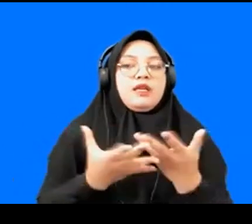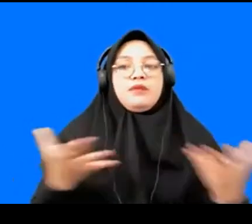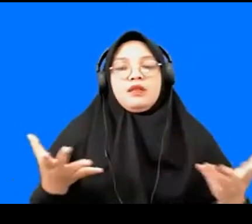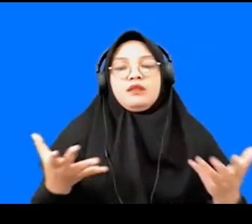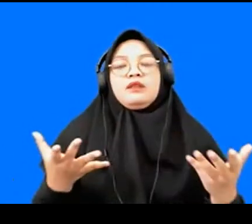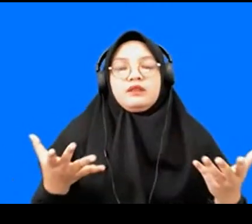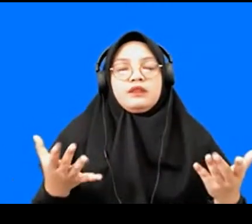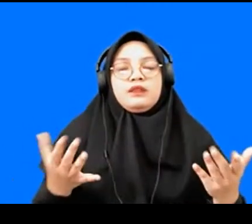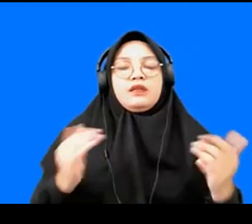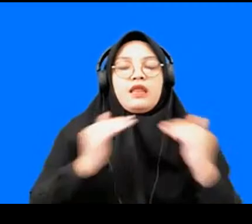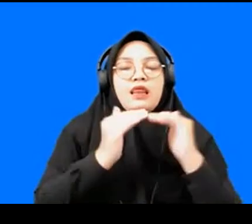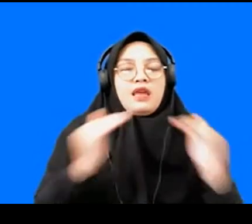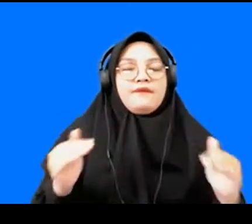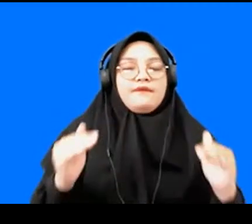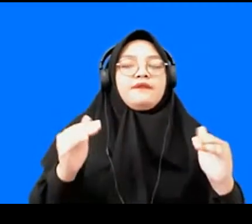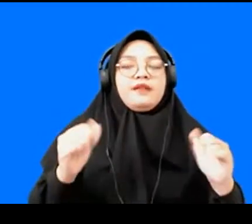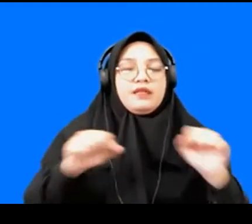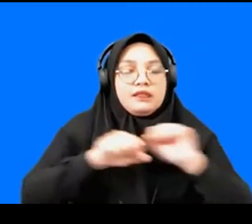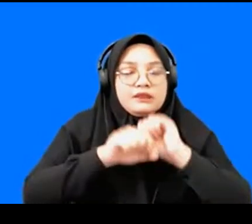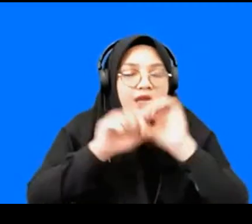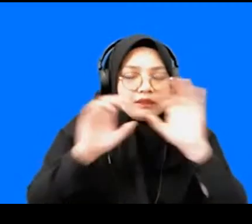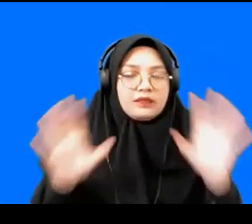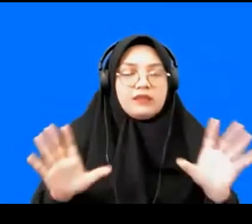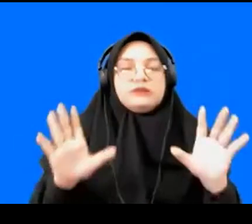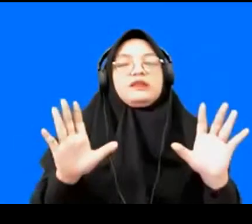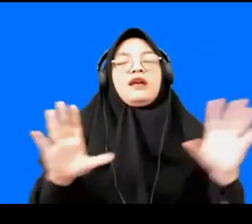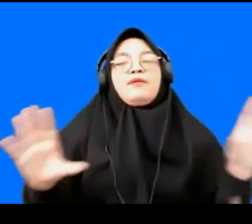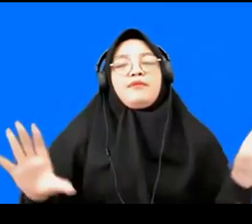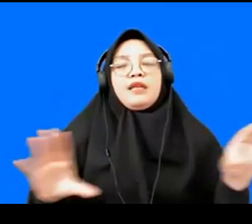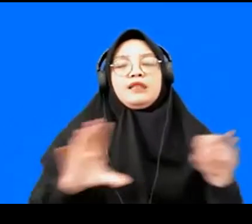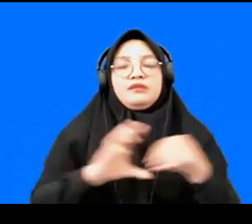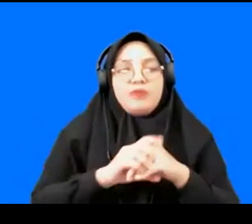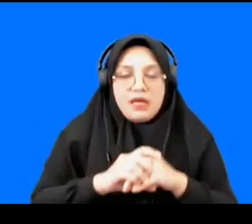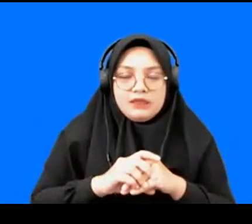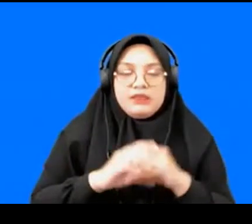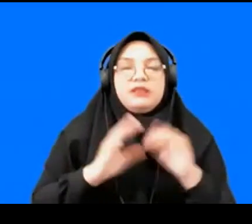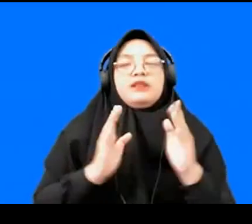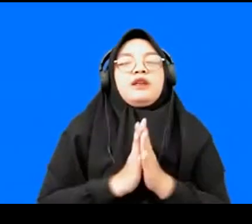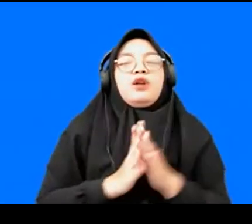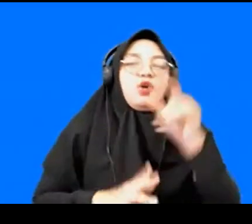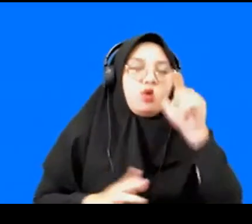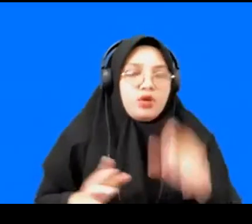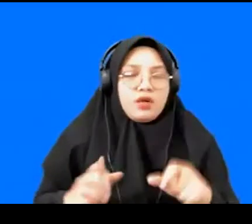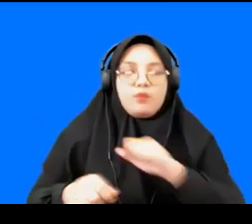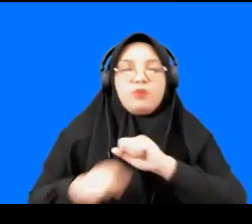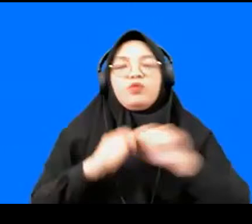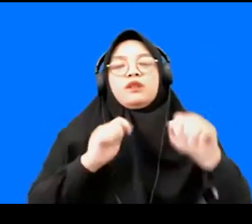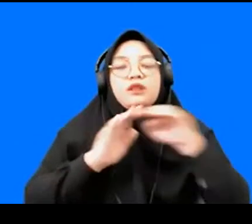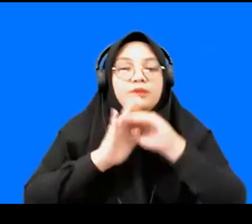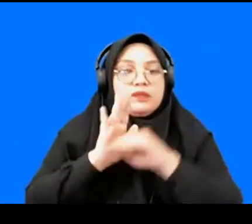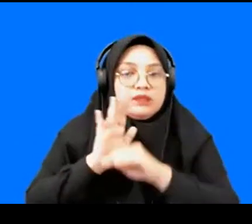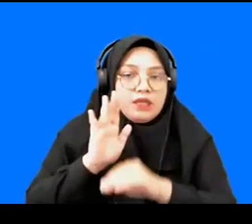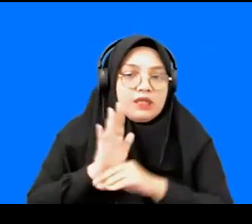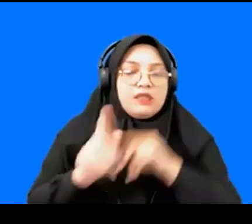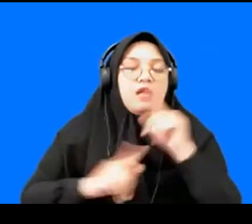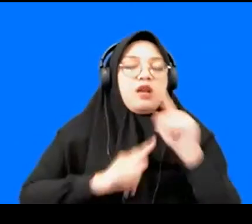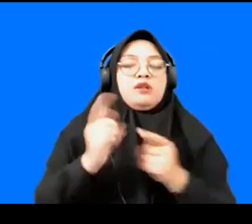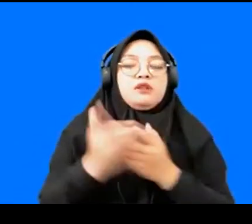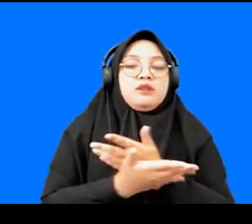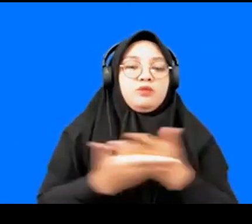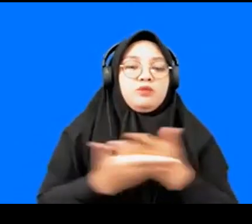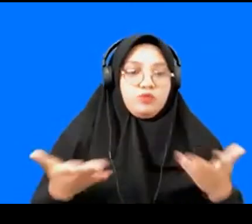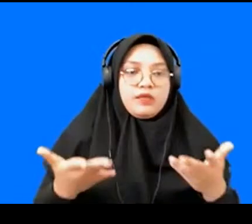and decision making of people in these, you know, allocation is critical. And I hear from Jonathan as well,